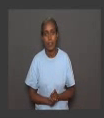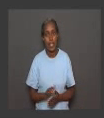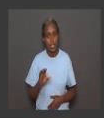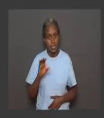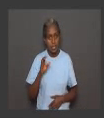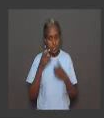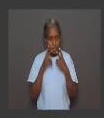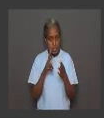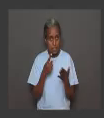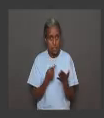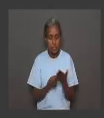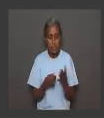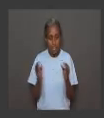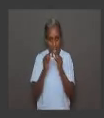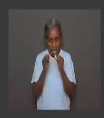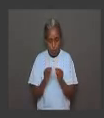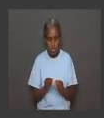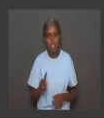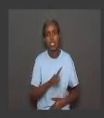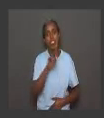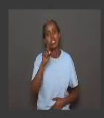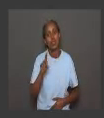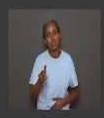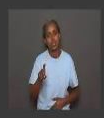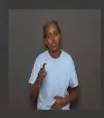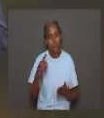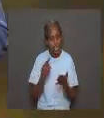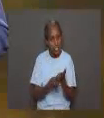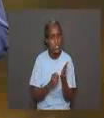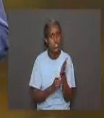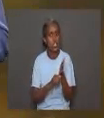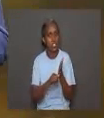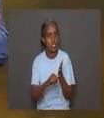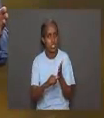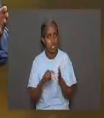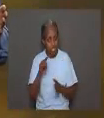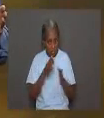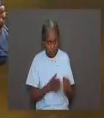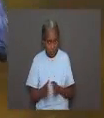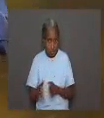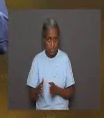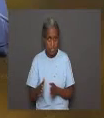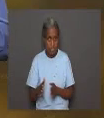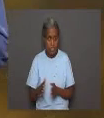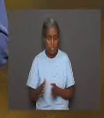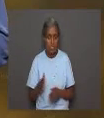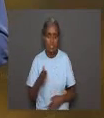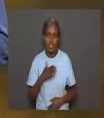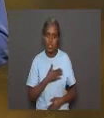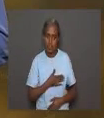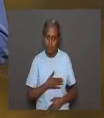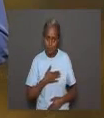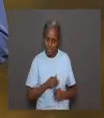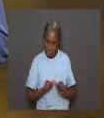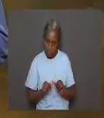See if you can calculate the equation of this tangent. Are you ready? Please